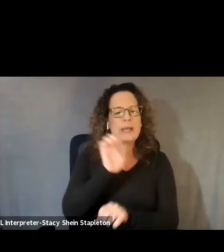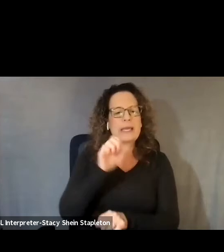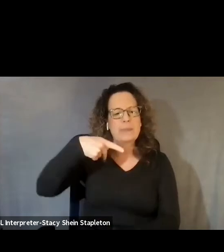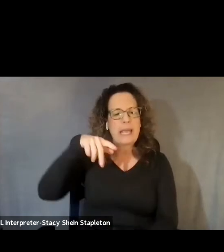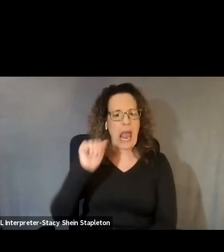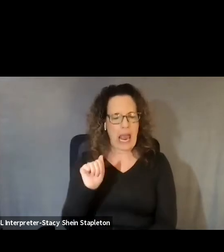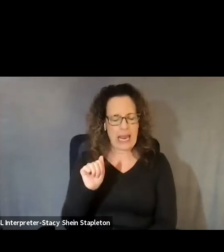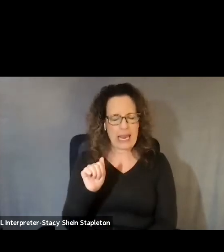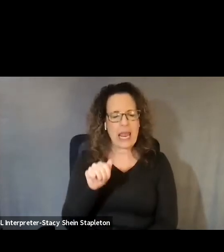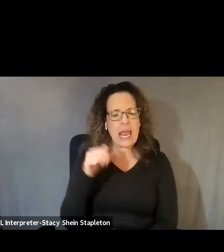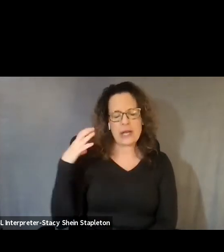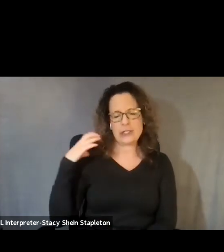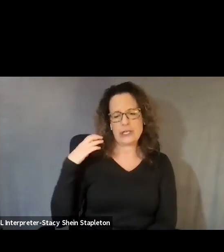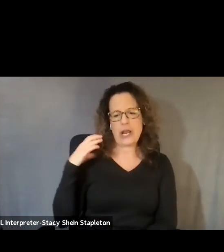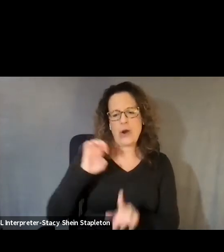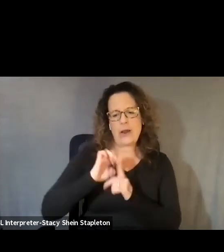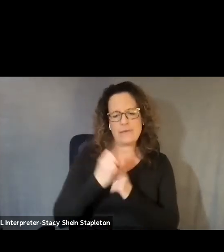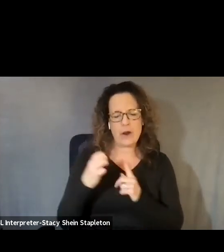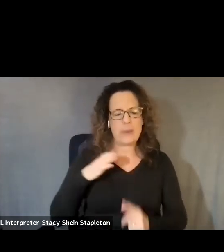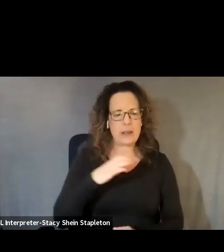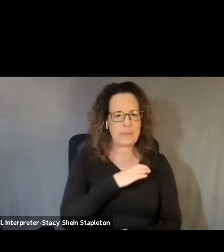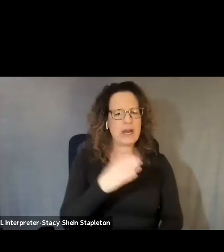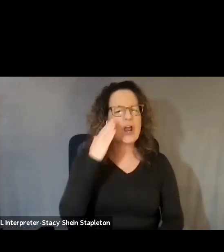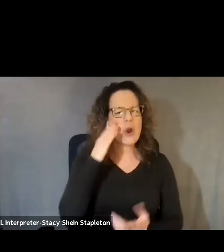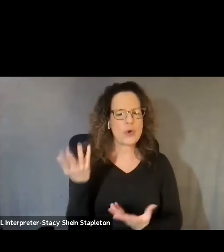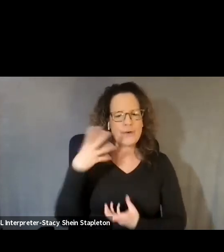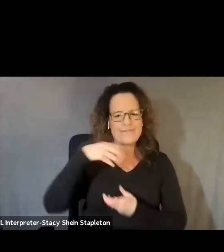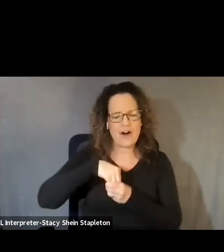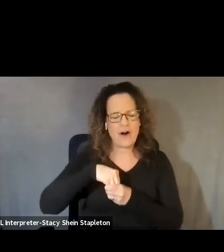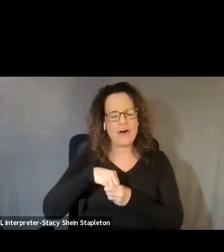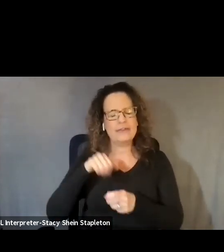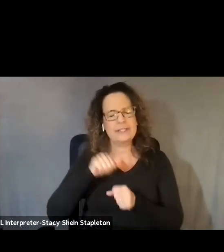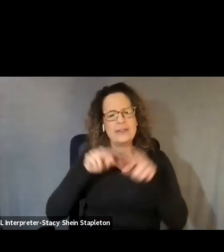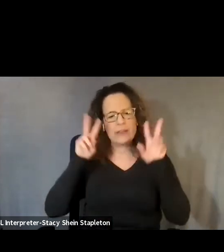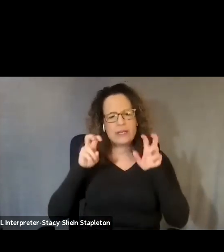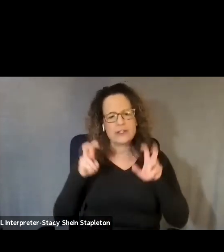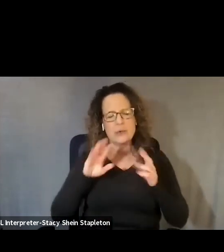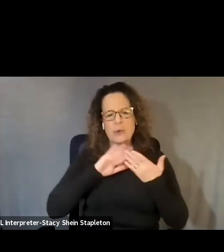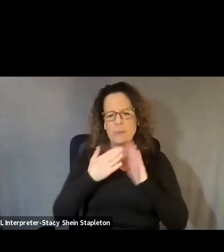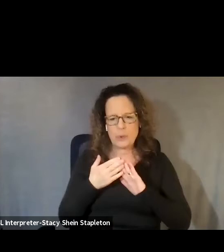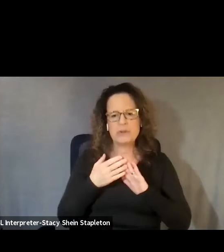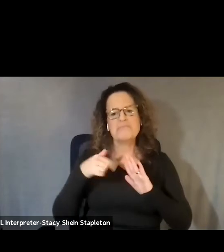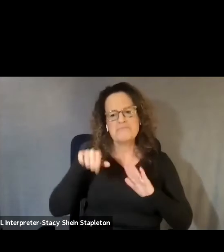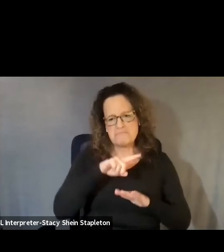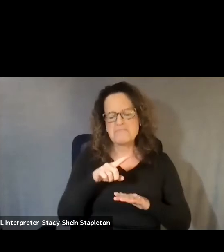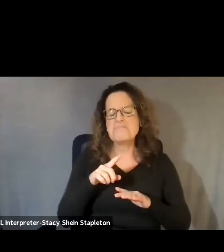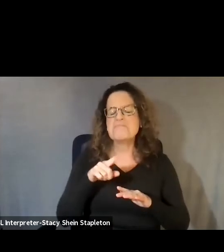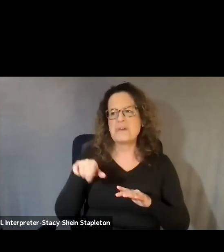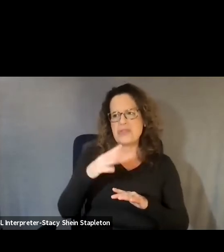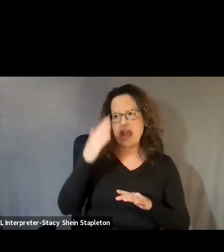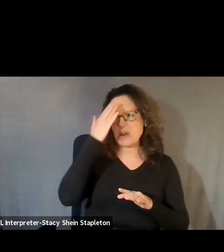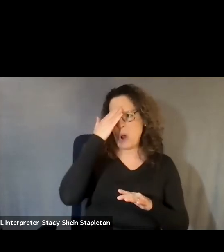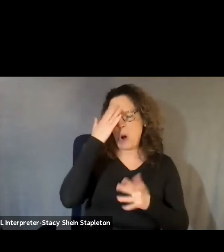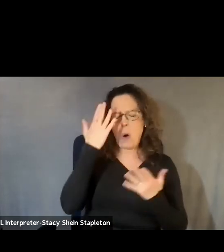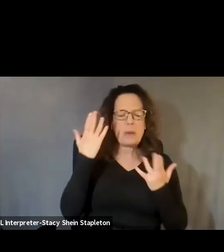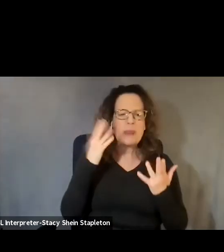you chair the Environment Committee and know that you're engaged civically, but they likewise haven't